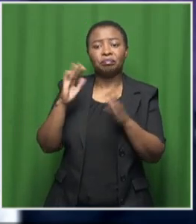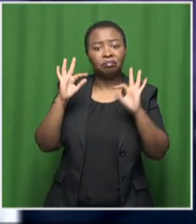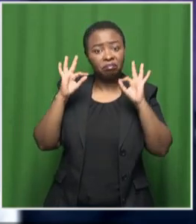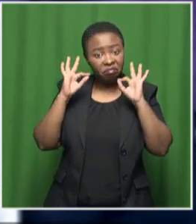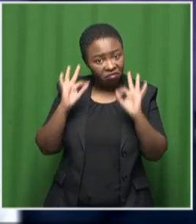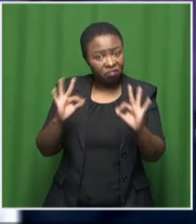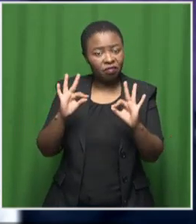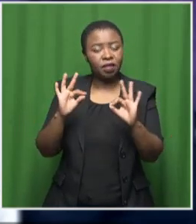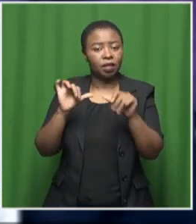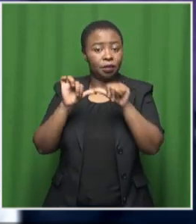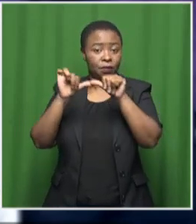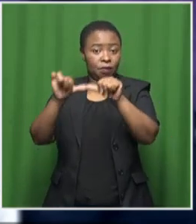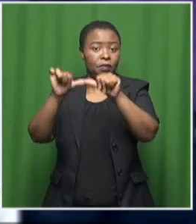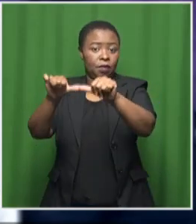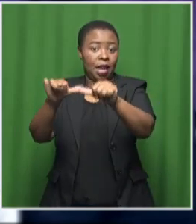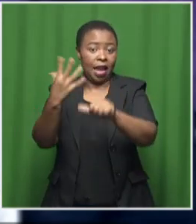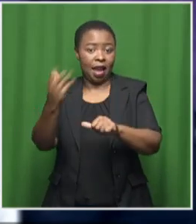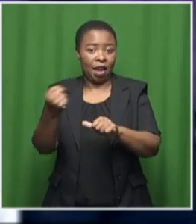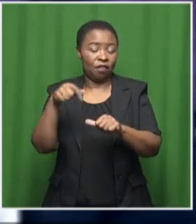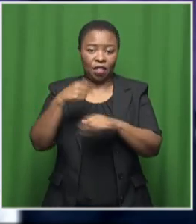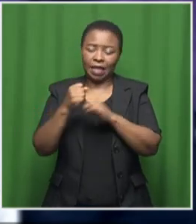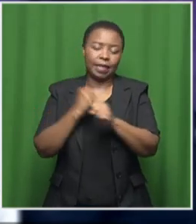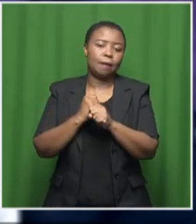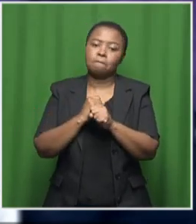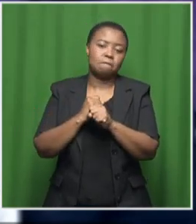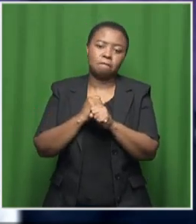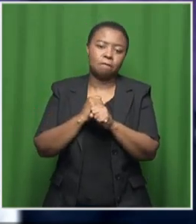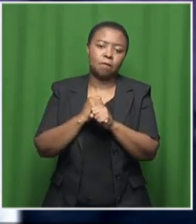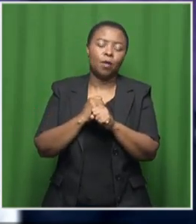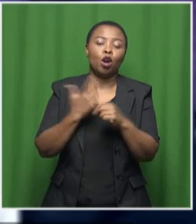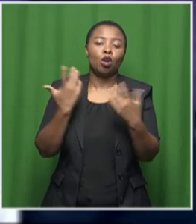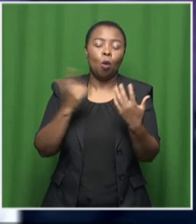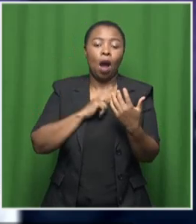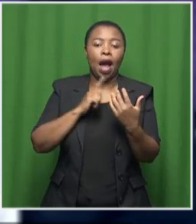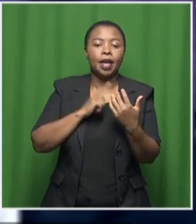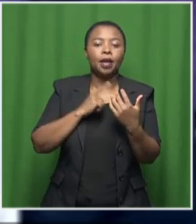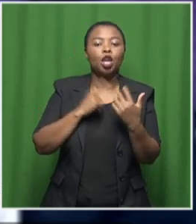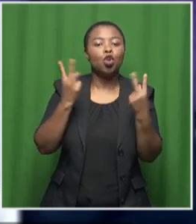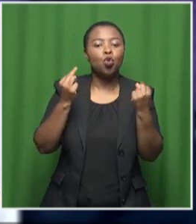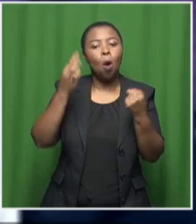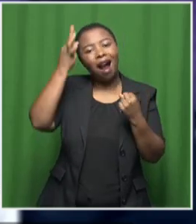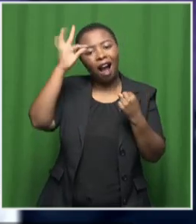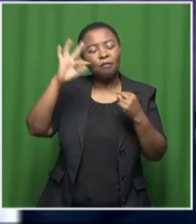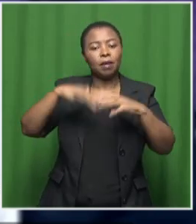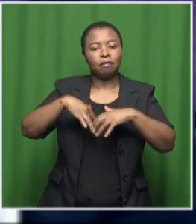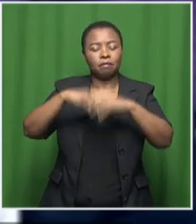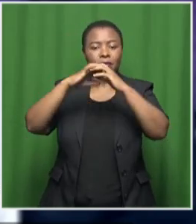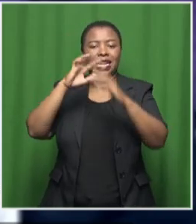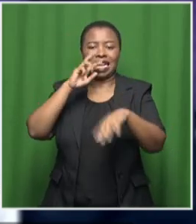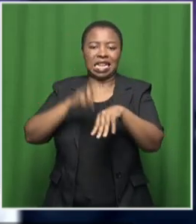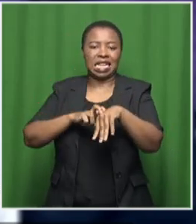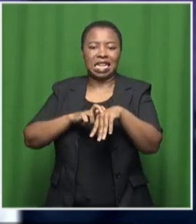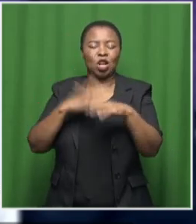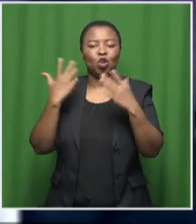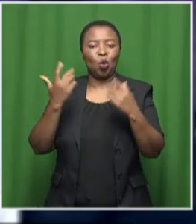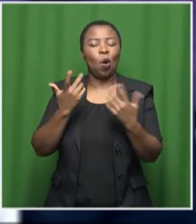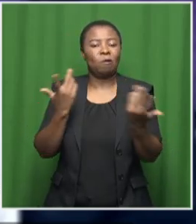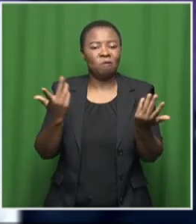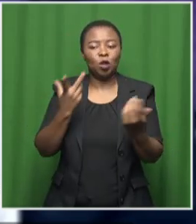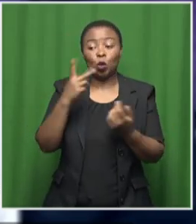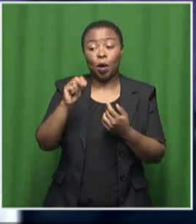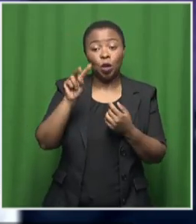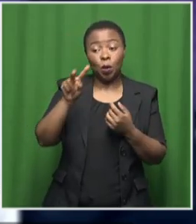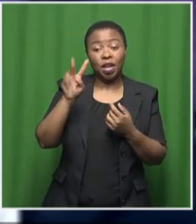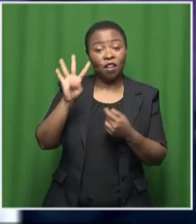and thereafter a new government will have to be formed. So unfortunately, 2024 will again